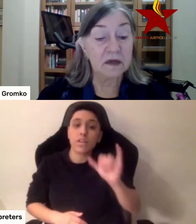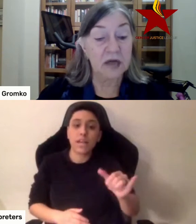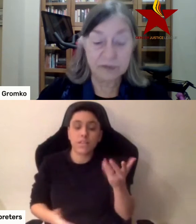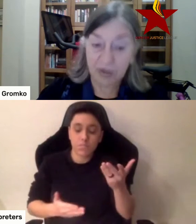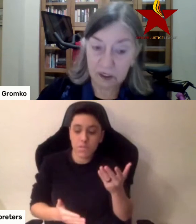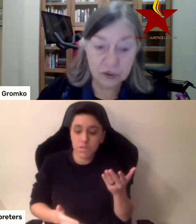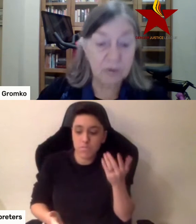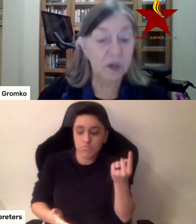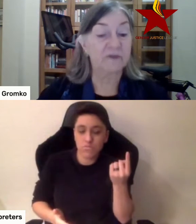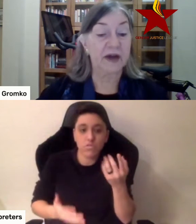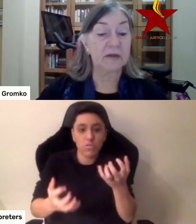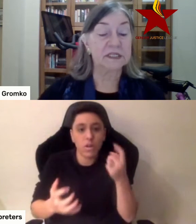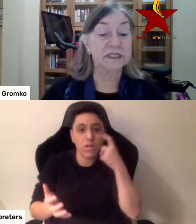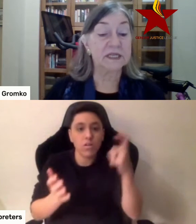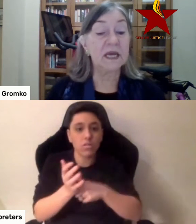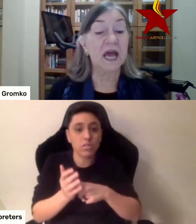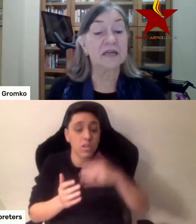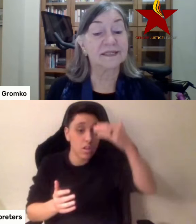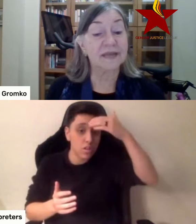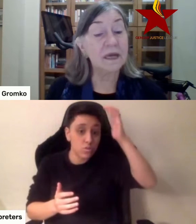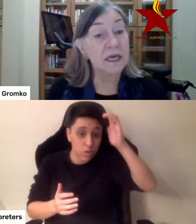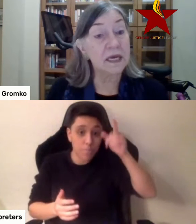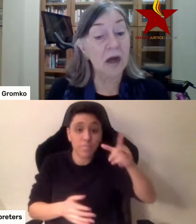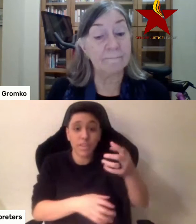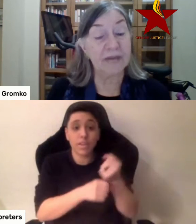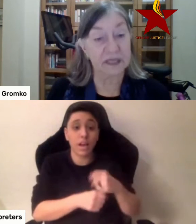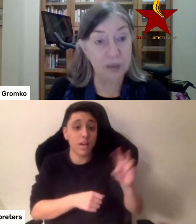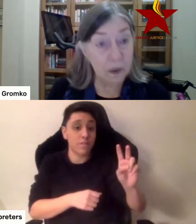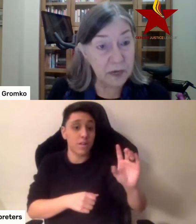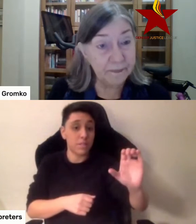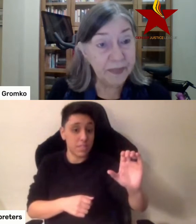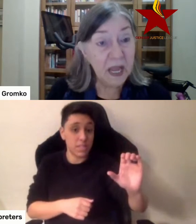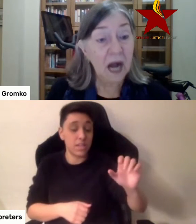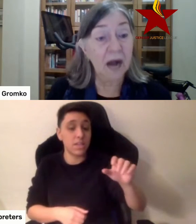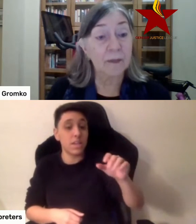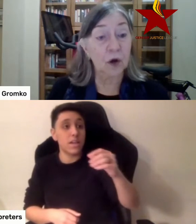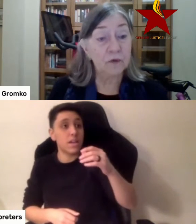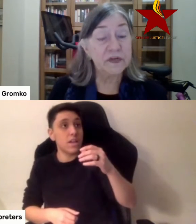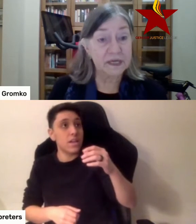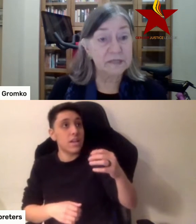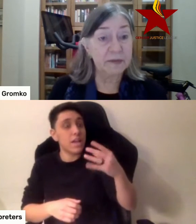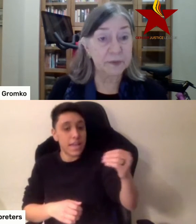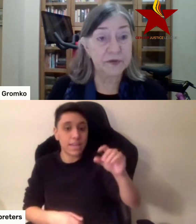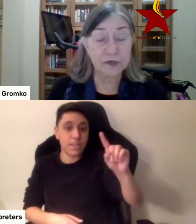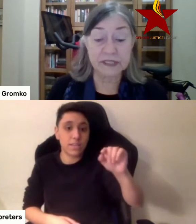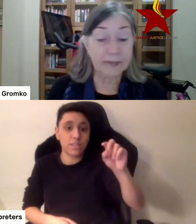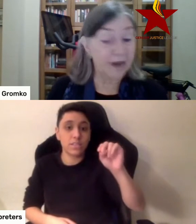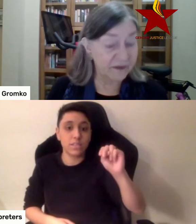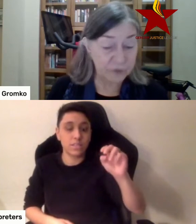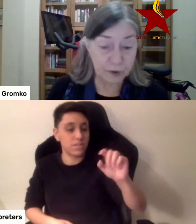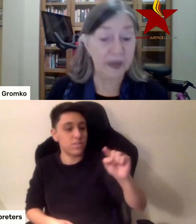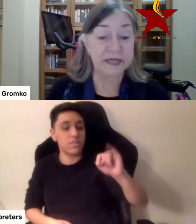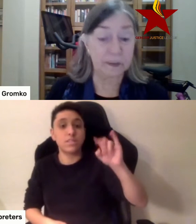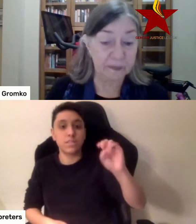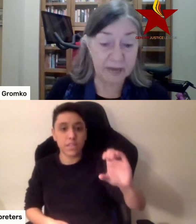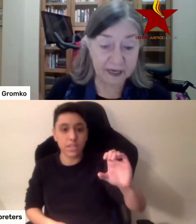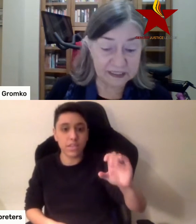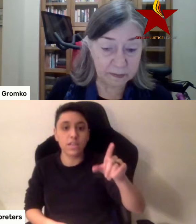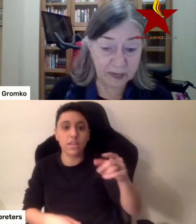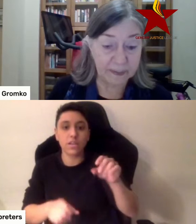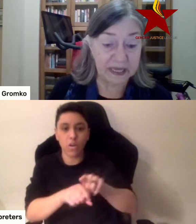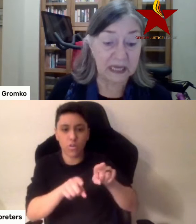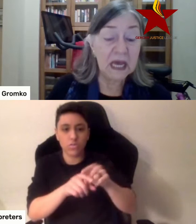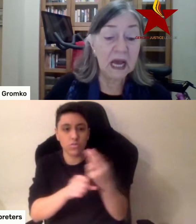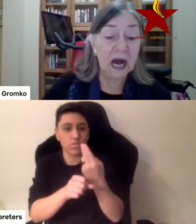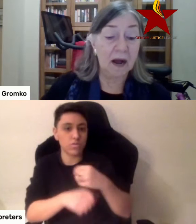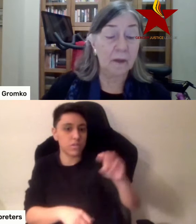at. Donald Trump got vitamin C and zinc. He got melatonin. COVID does mess with your sleep, but I have no idea what the